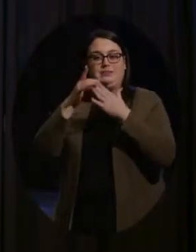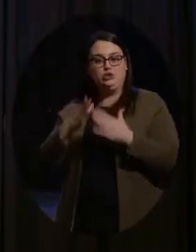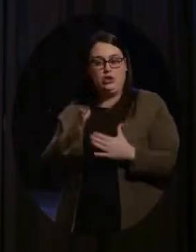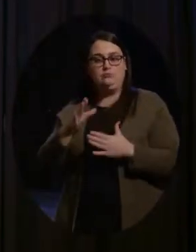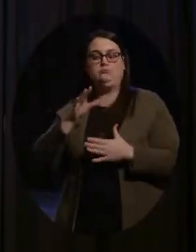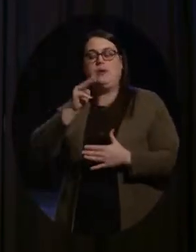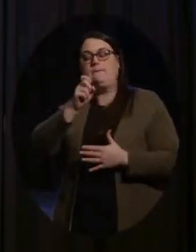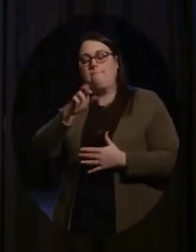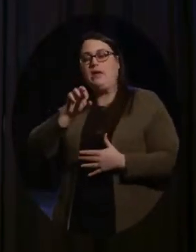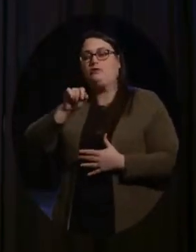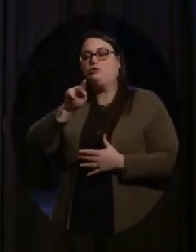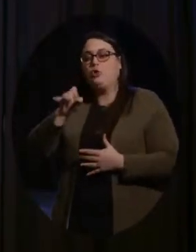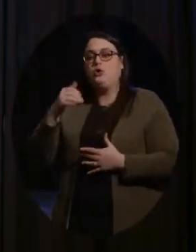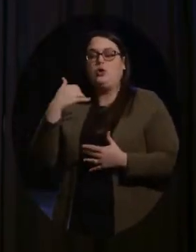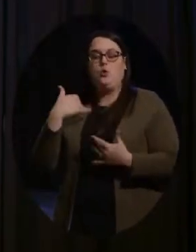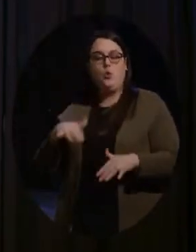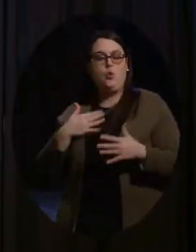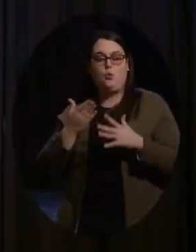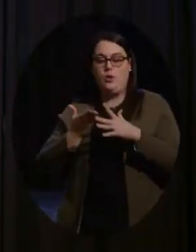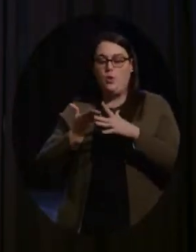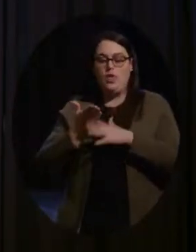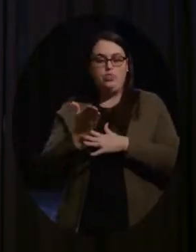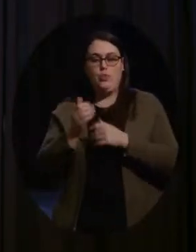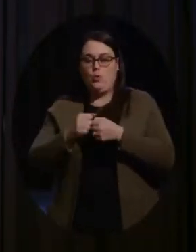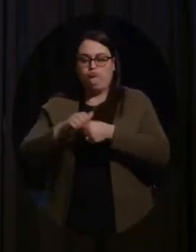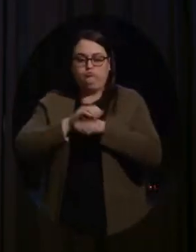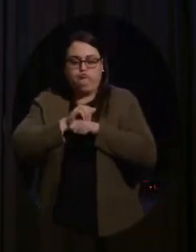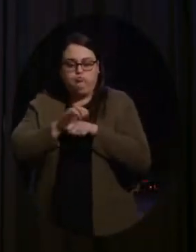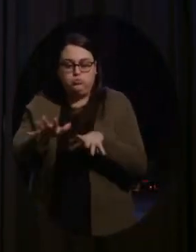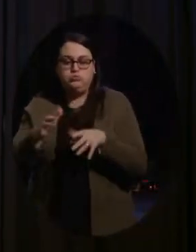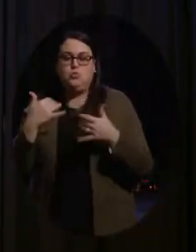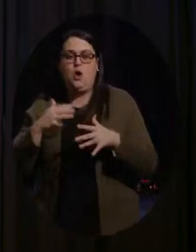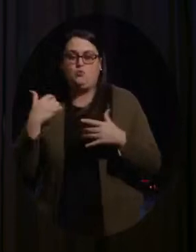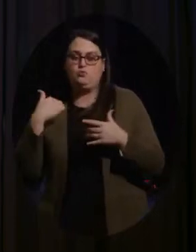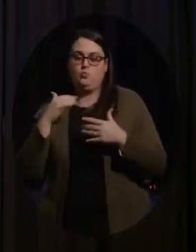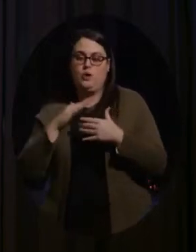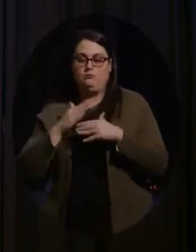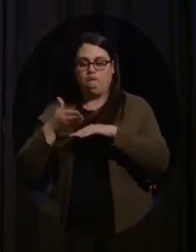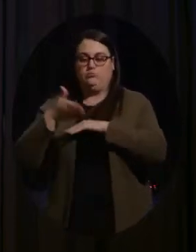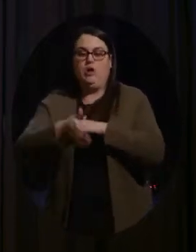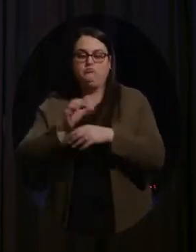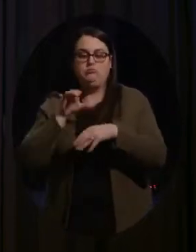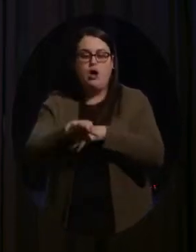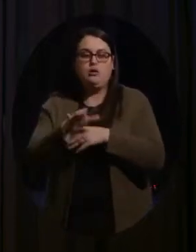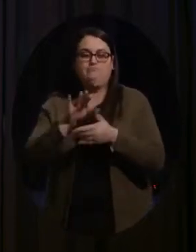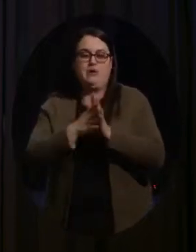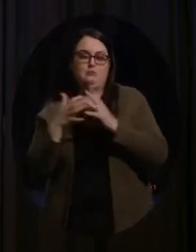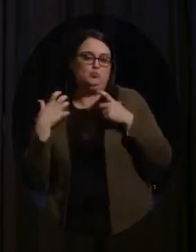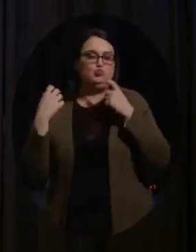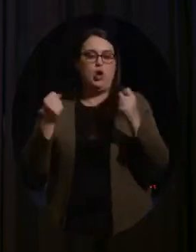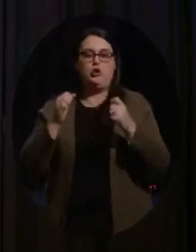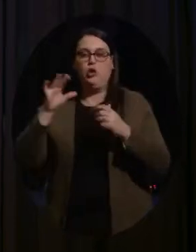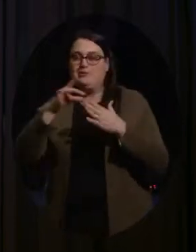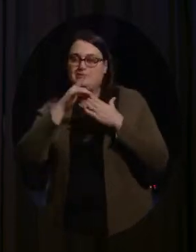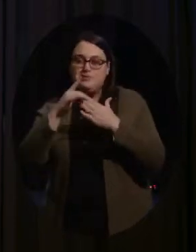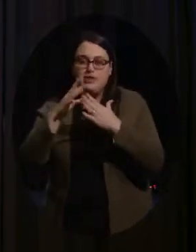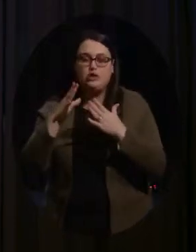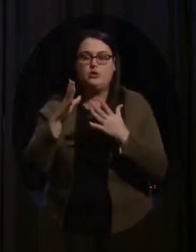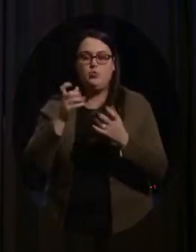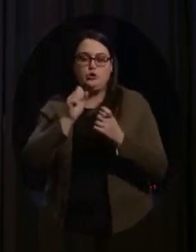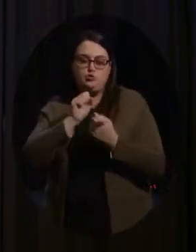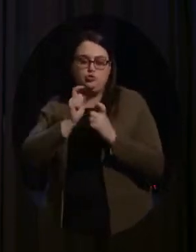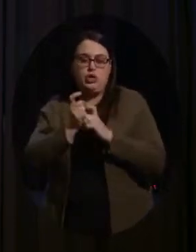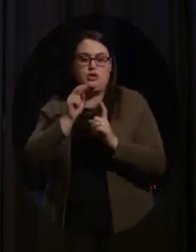have weathered a global pandemic and come out stronger on the other side. He has dedicated his leadership to changing